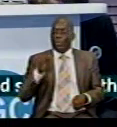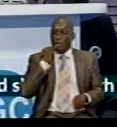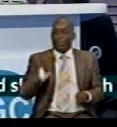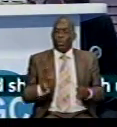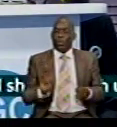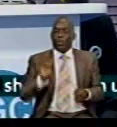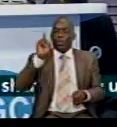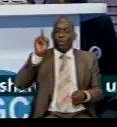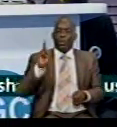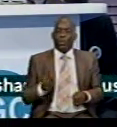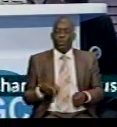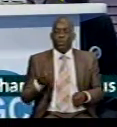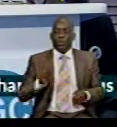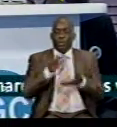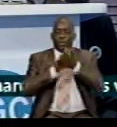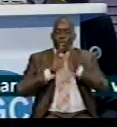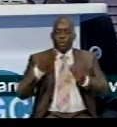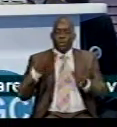ici.